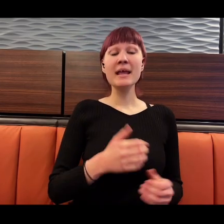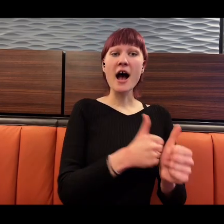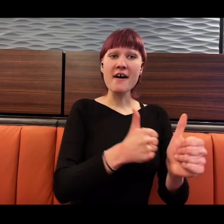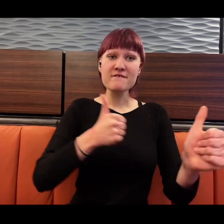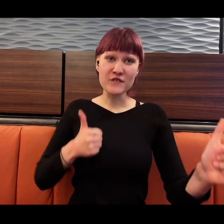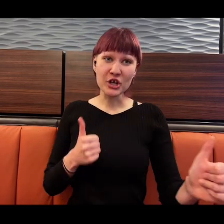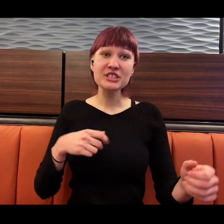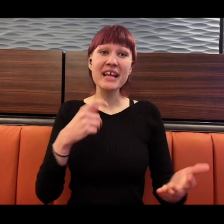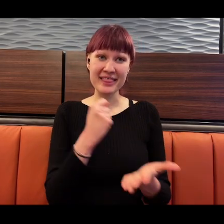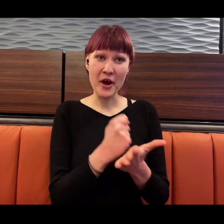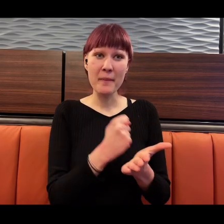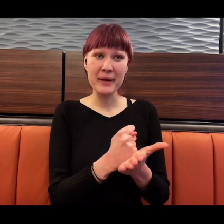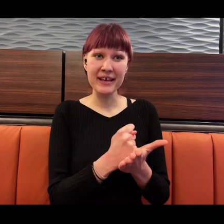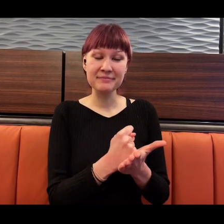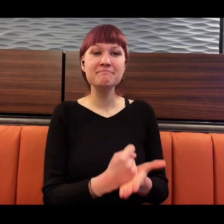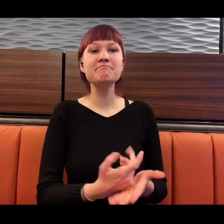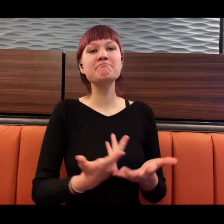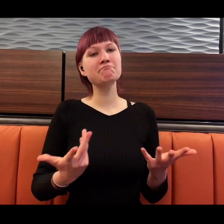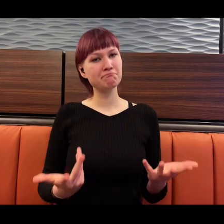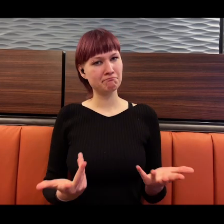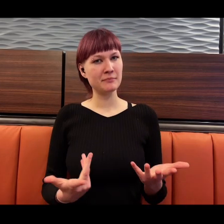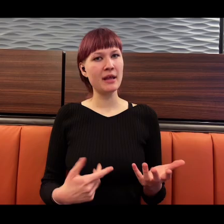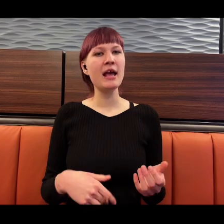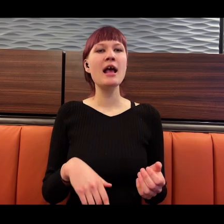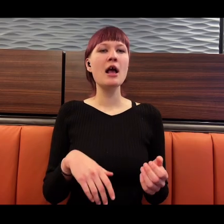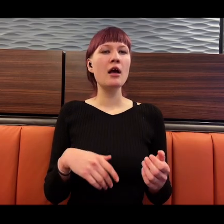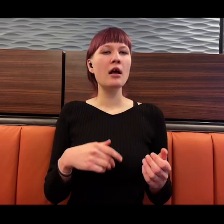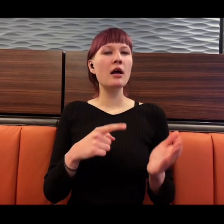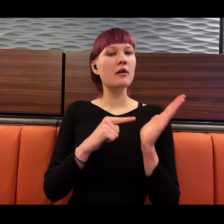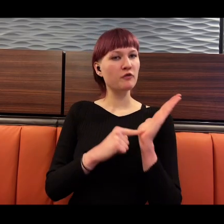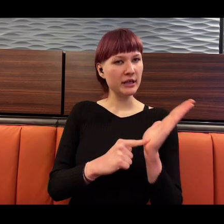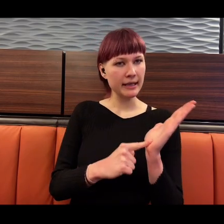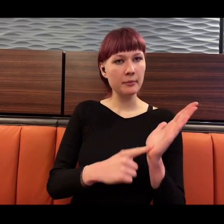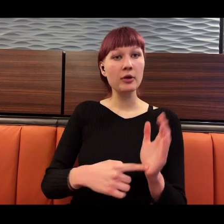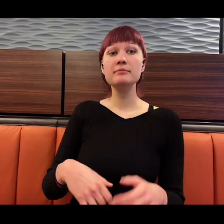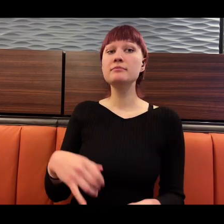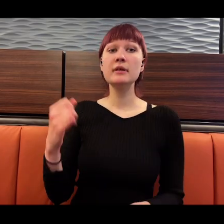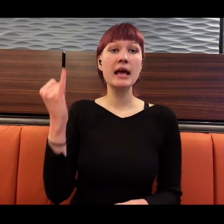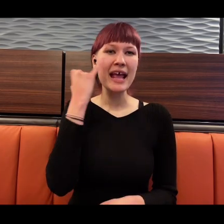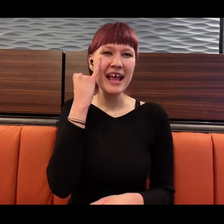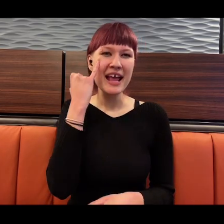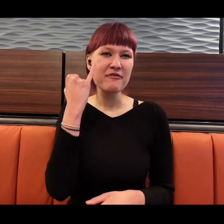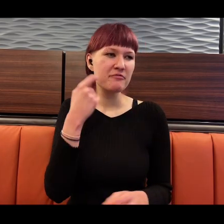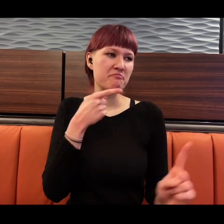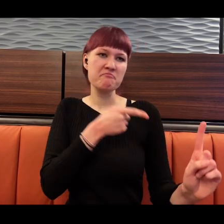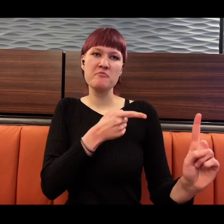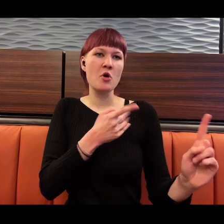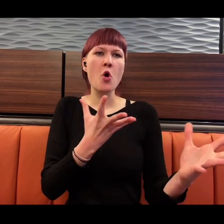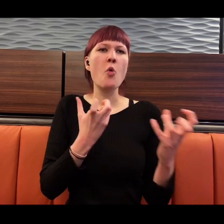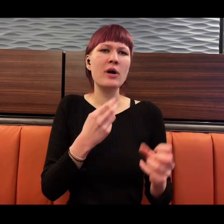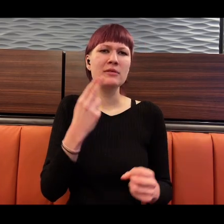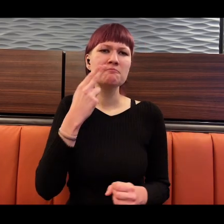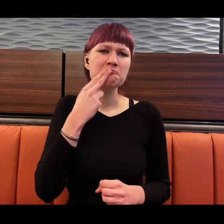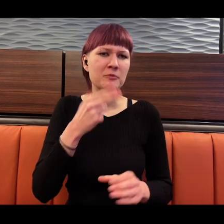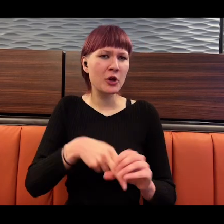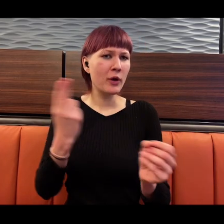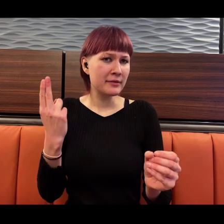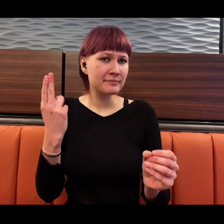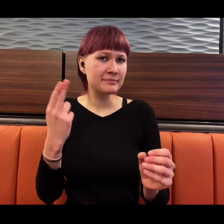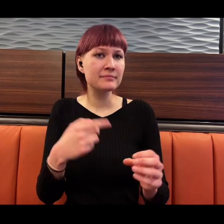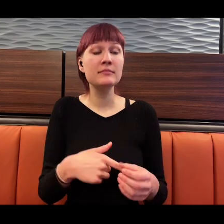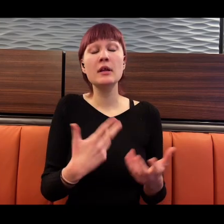stop smoking. Well, aversion therapists would say every time you feel like smoking, give yourself aversive